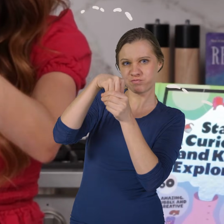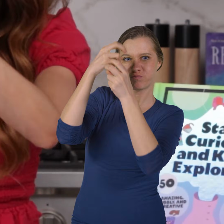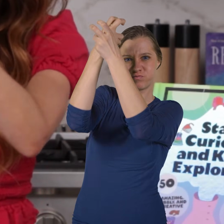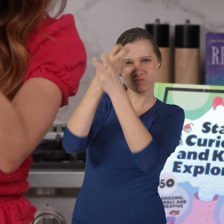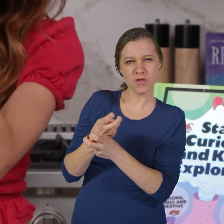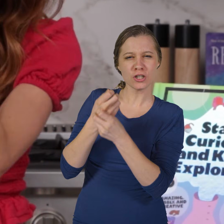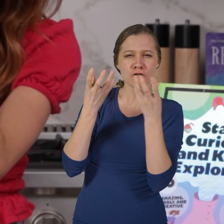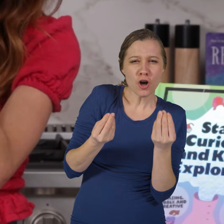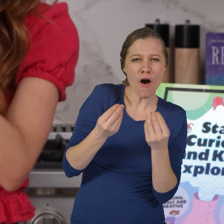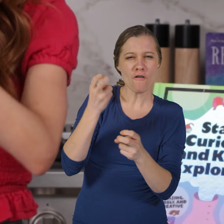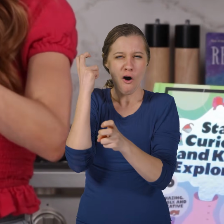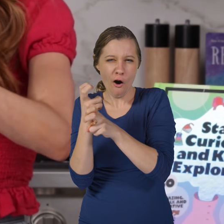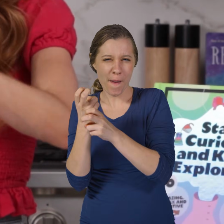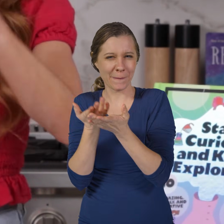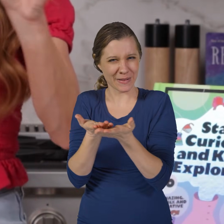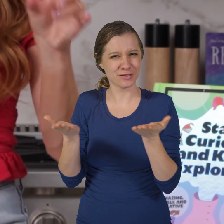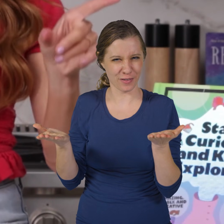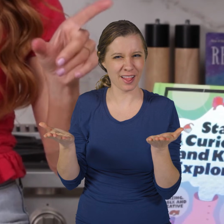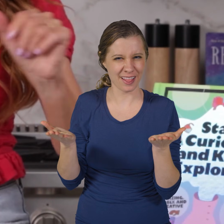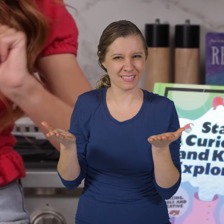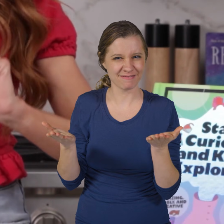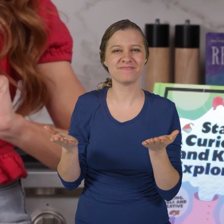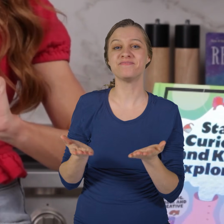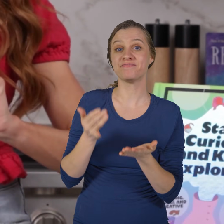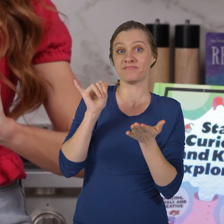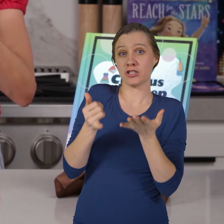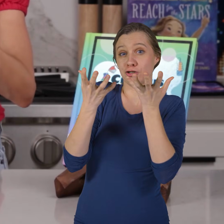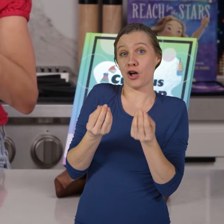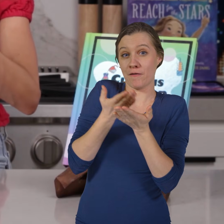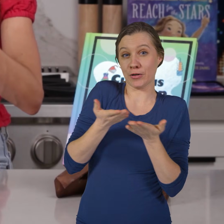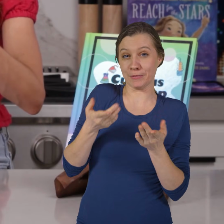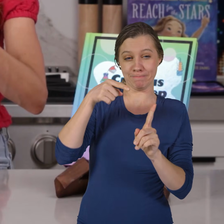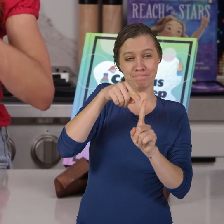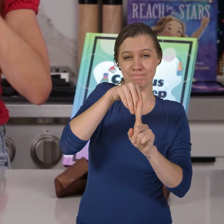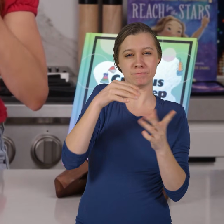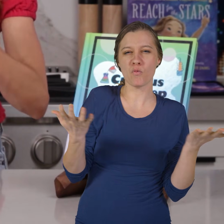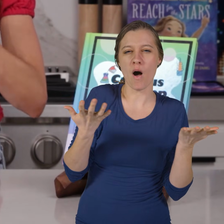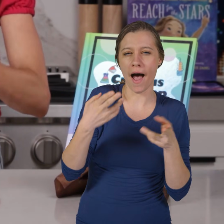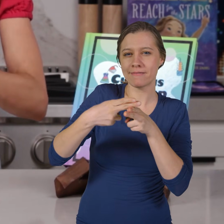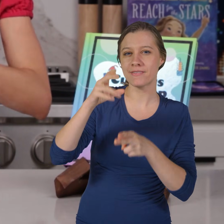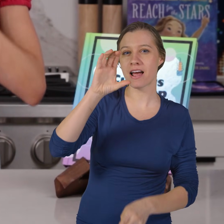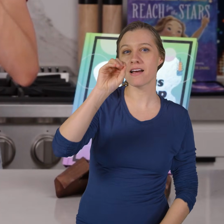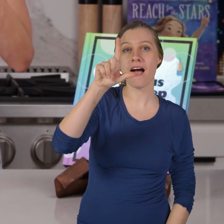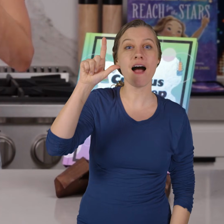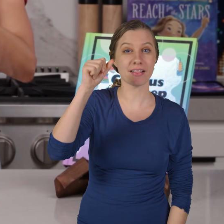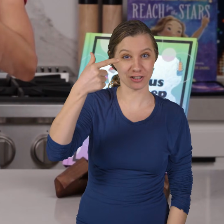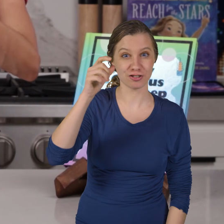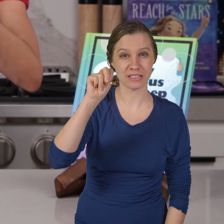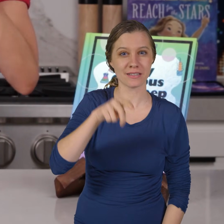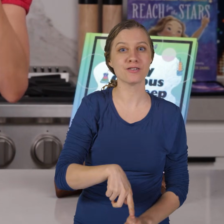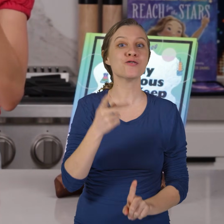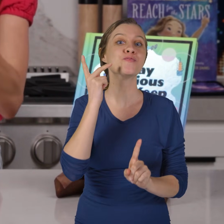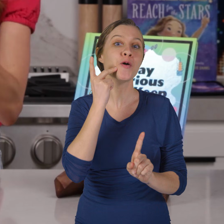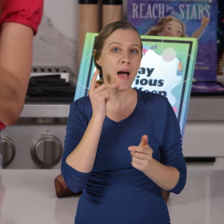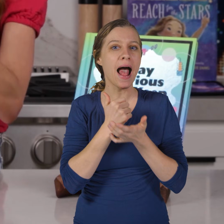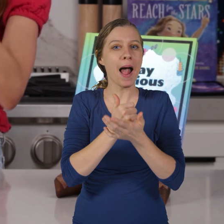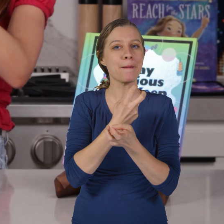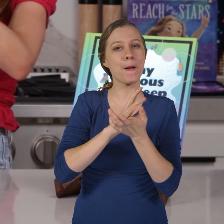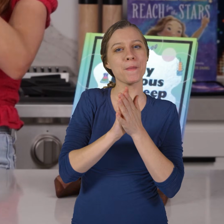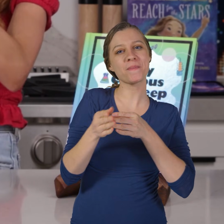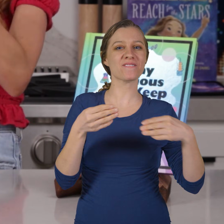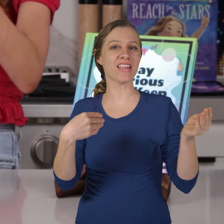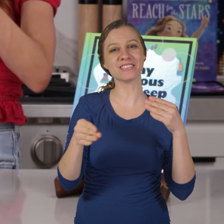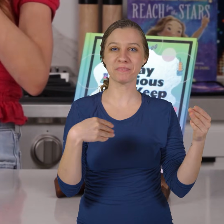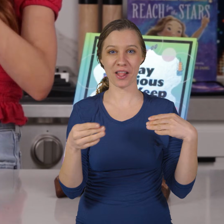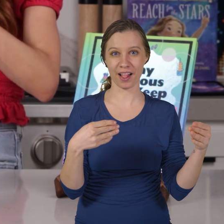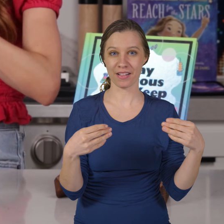Bones are made up of a framework of soft and hard material. The soft material is made up of something called collagen. It's a protein that